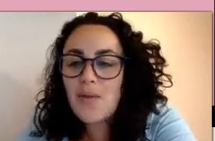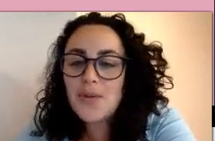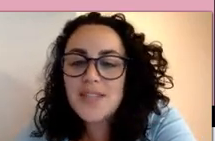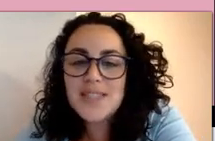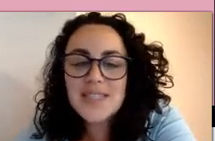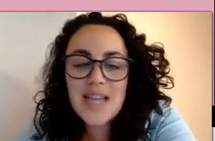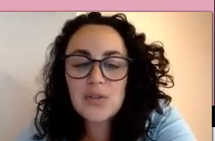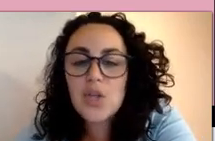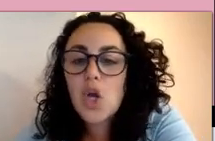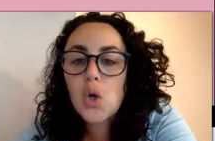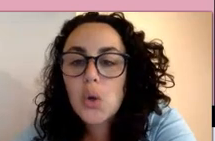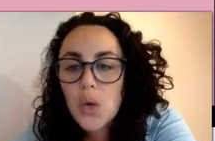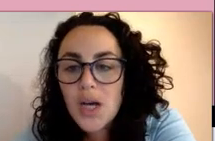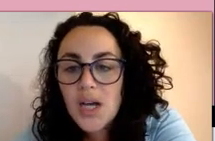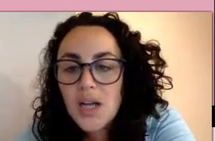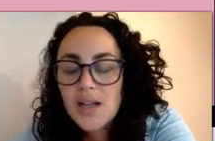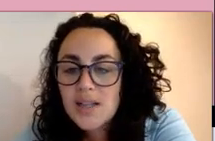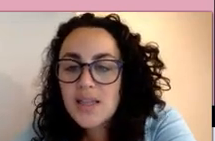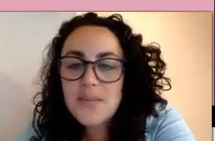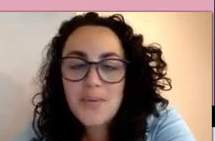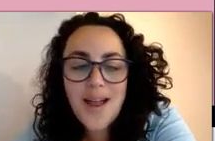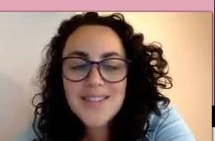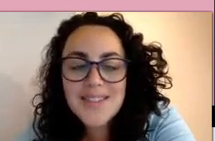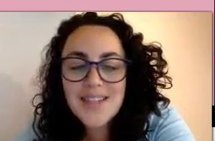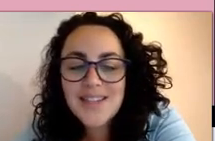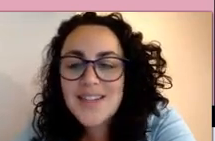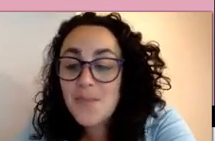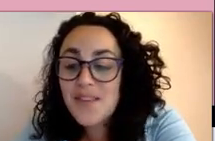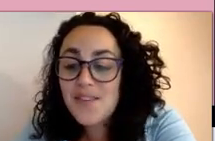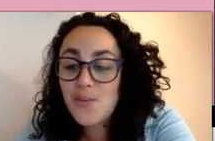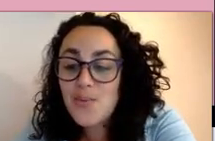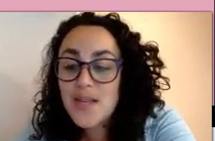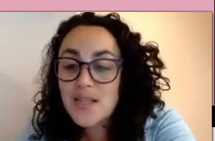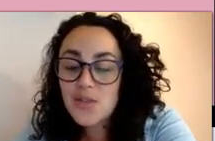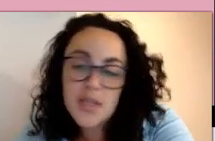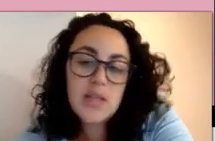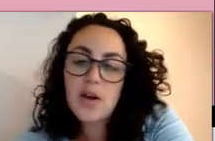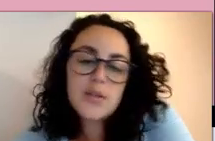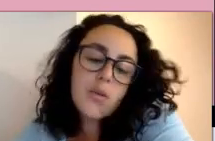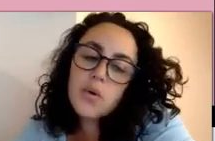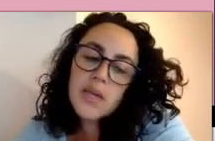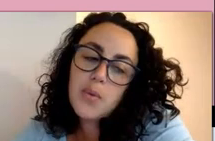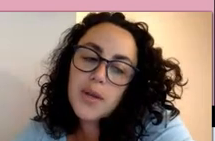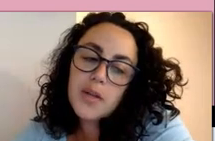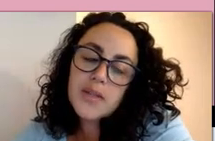you know it represents the sound Qu. Keep practicing. This is a really tricky